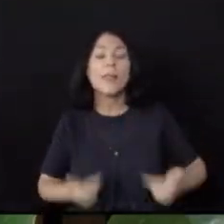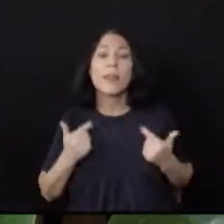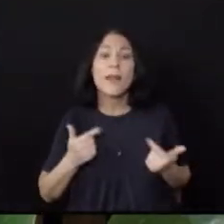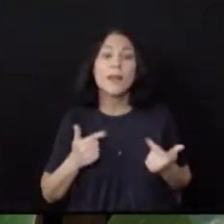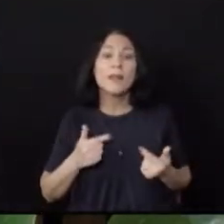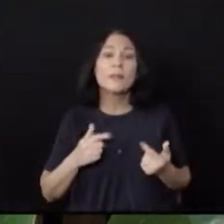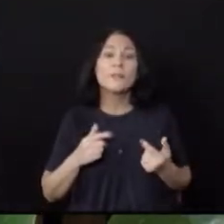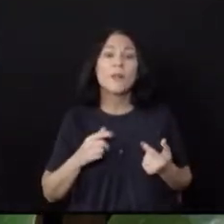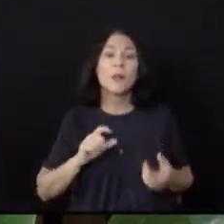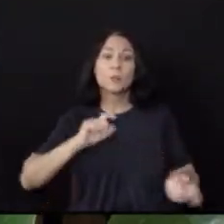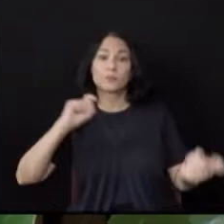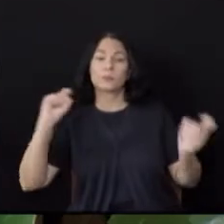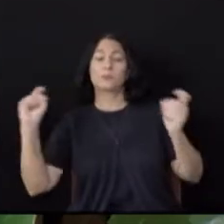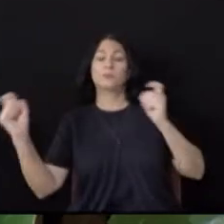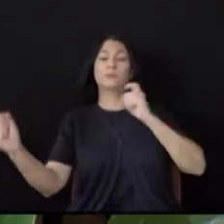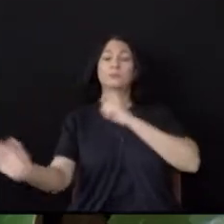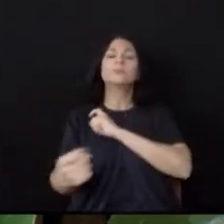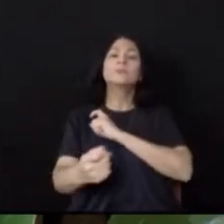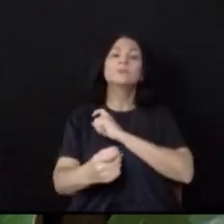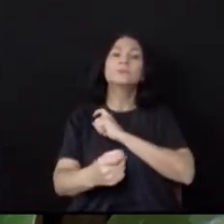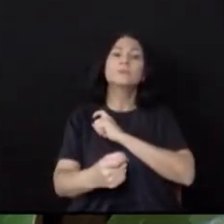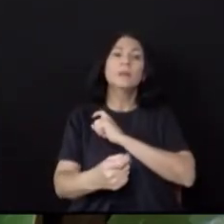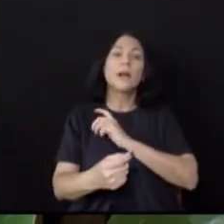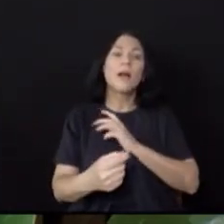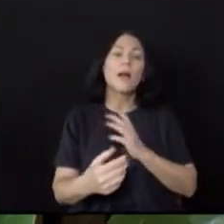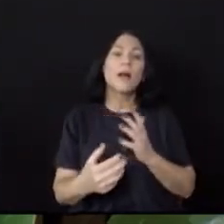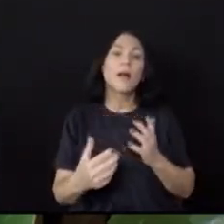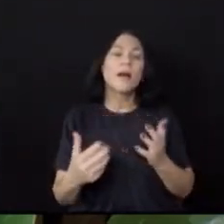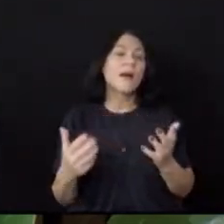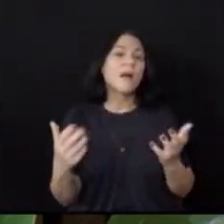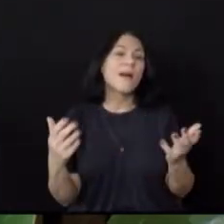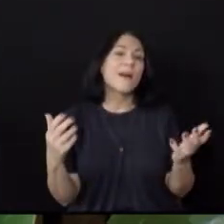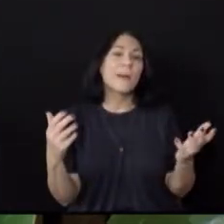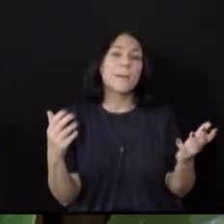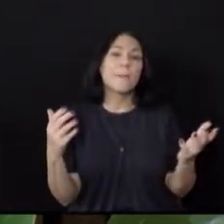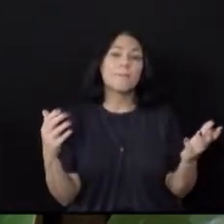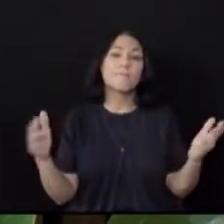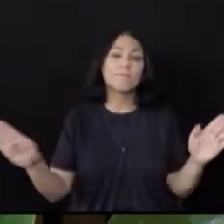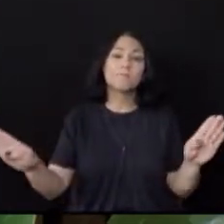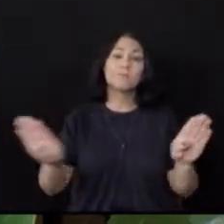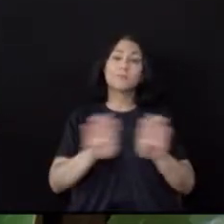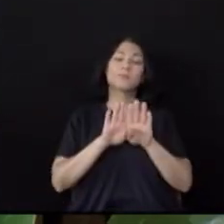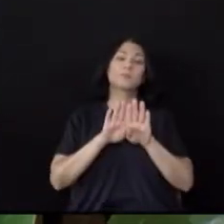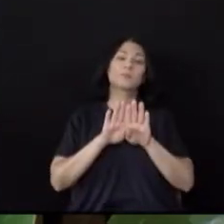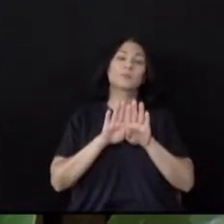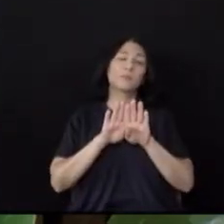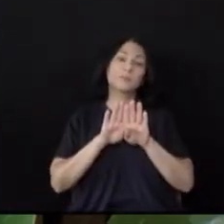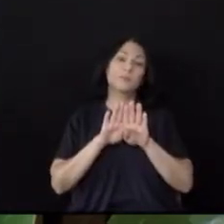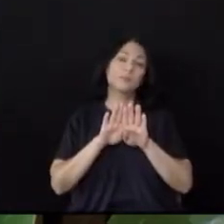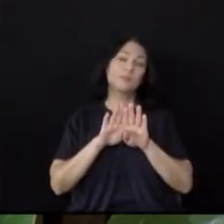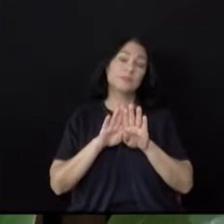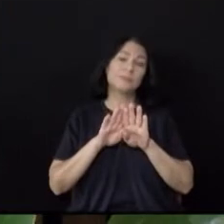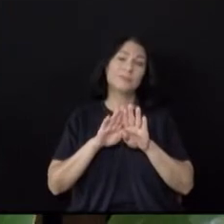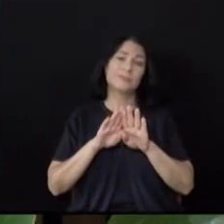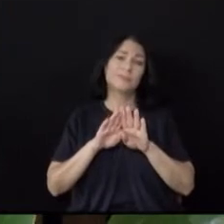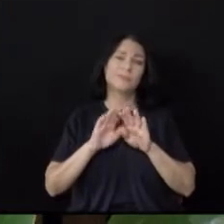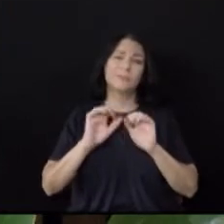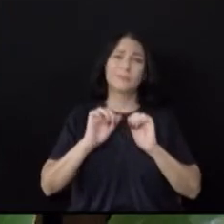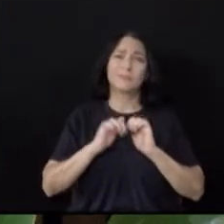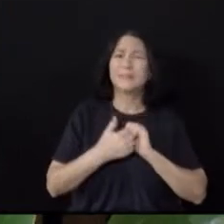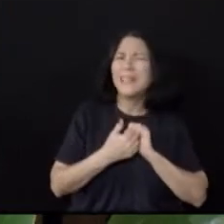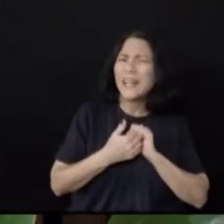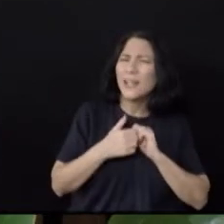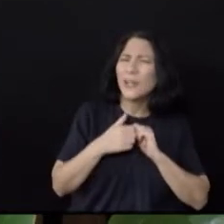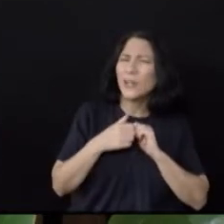get radically redirected, or some nearly shut down altogether, how should we